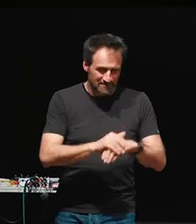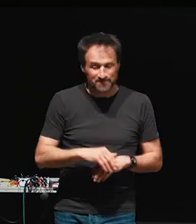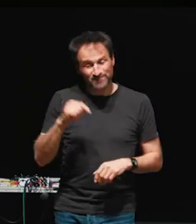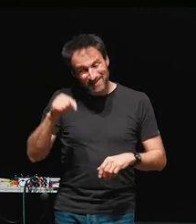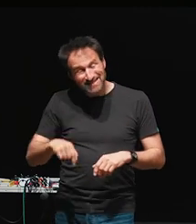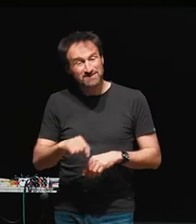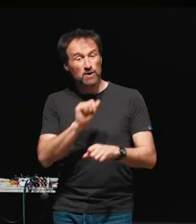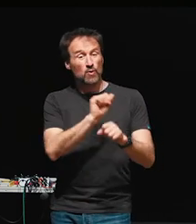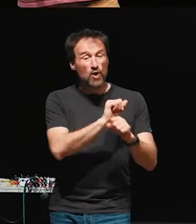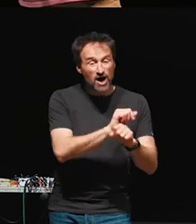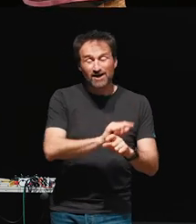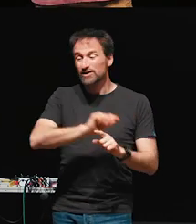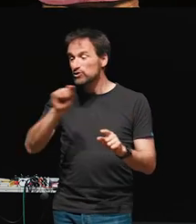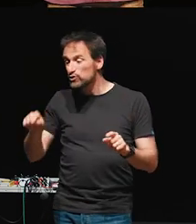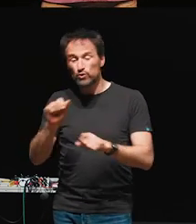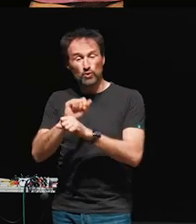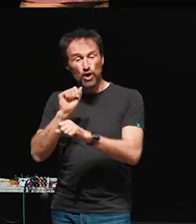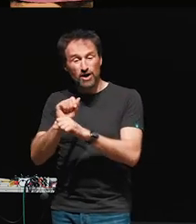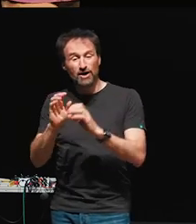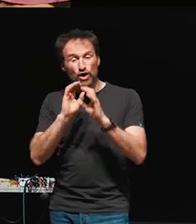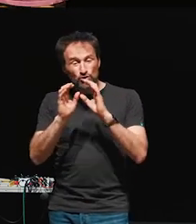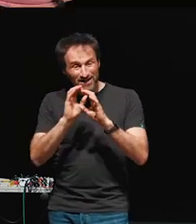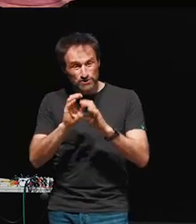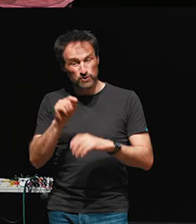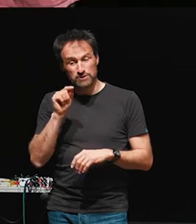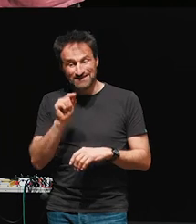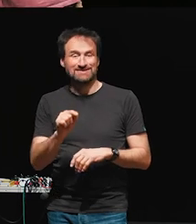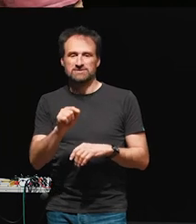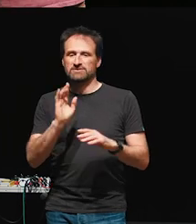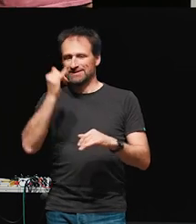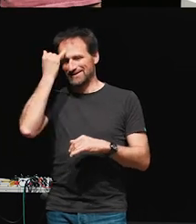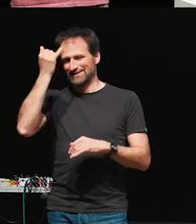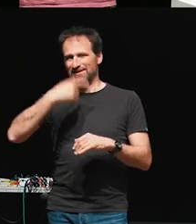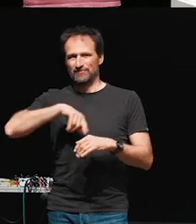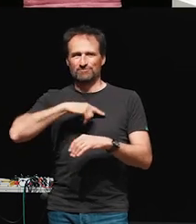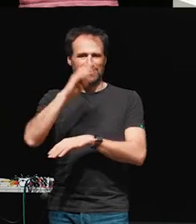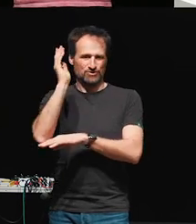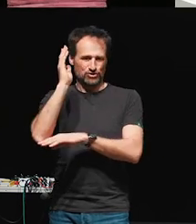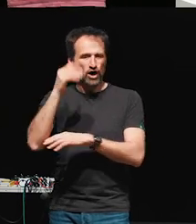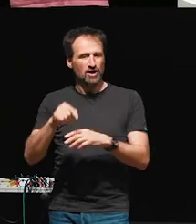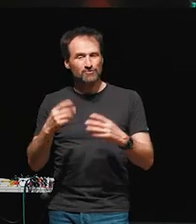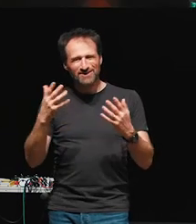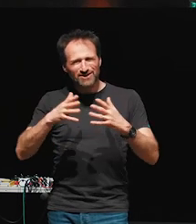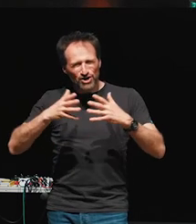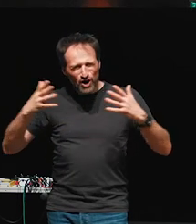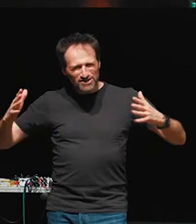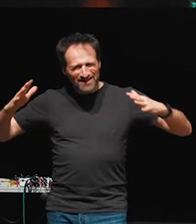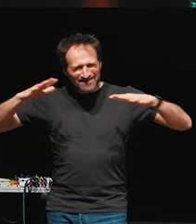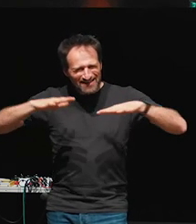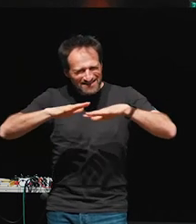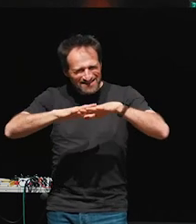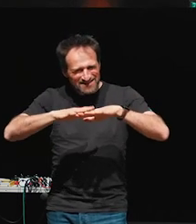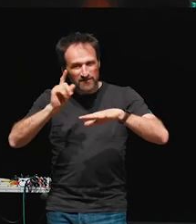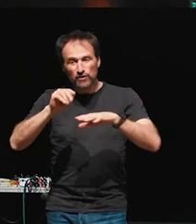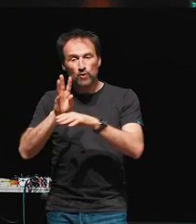communication. And this is actually what inspired the title of this talk, because you can weave together a huge network of web workers by communicating